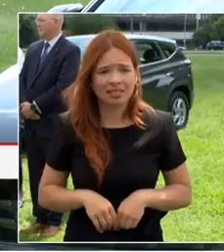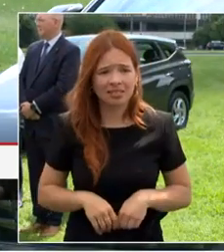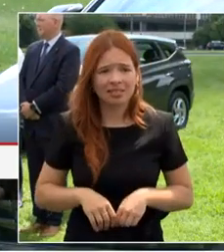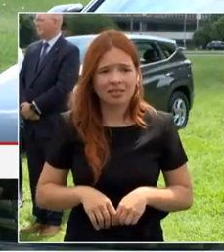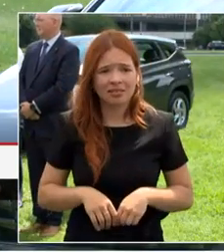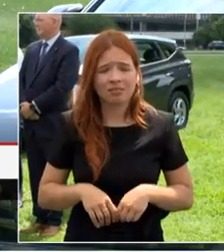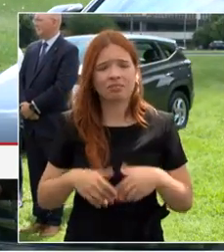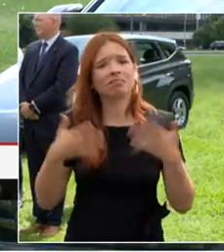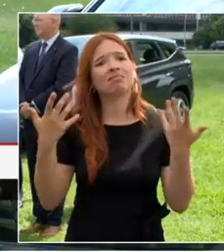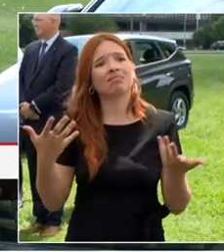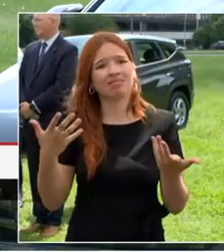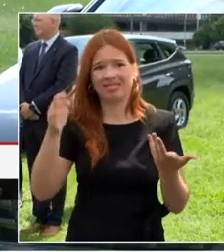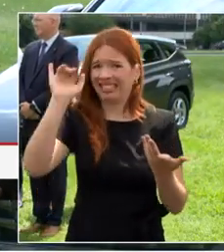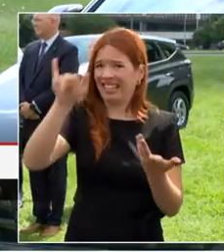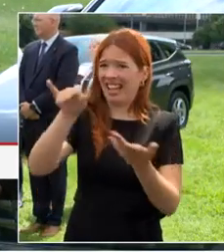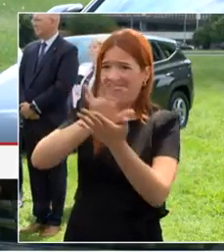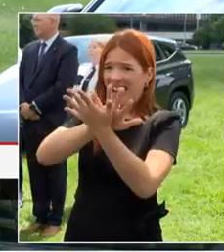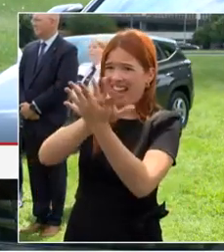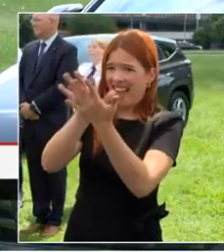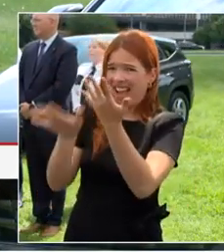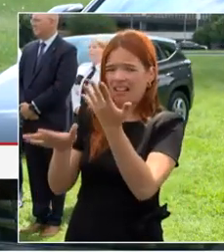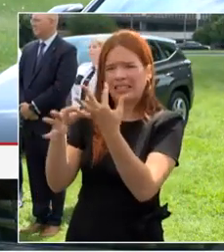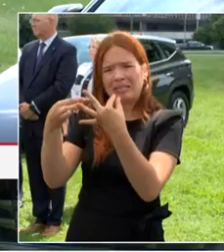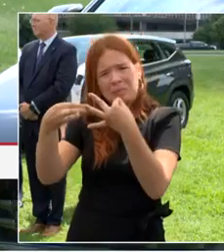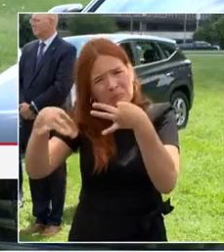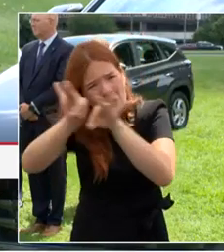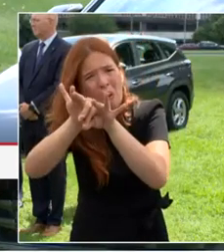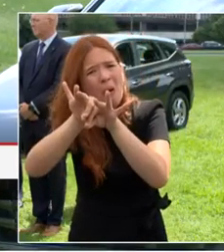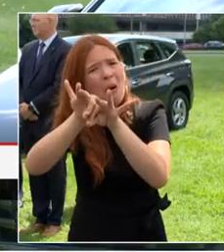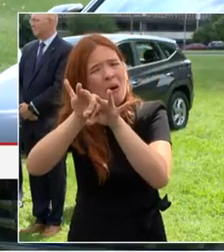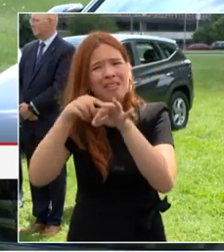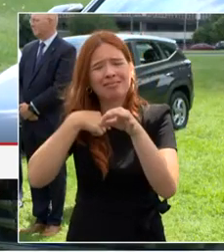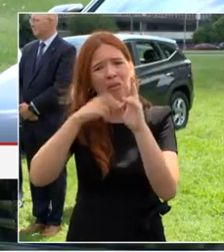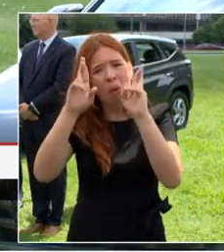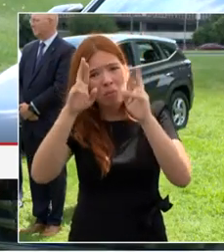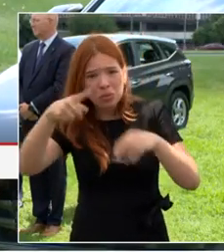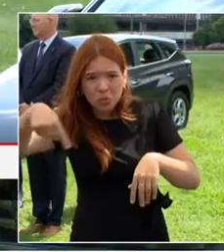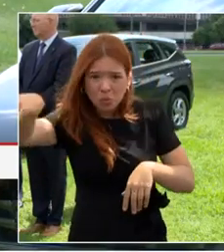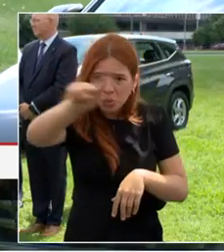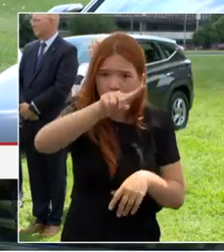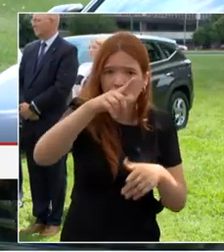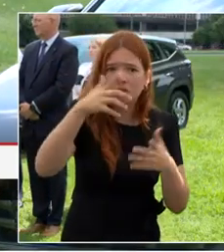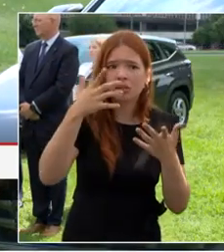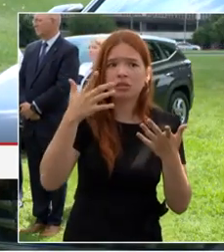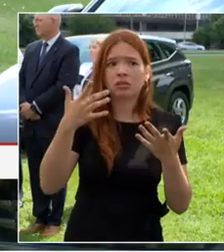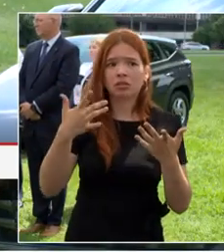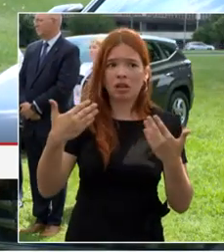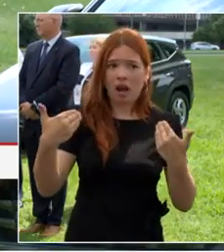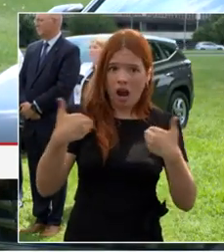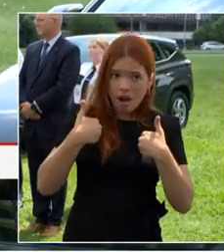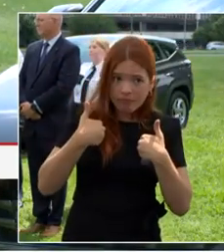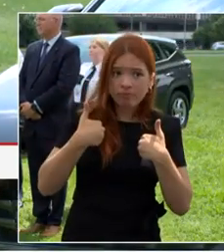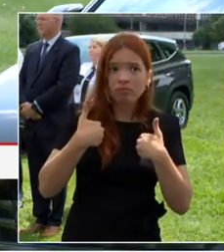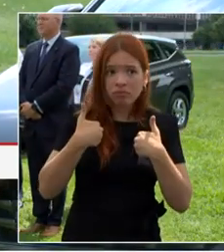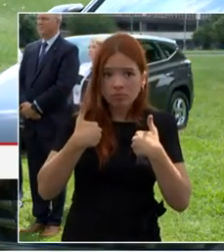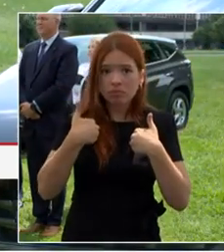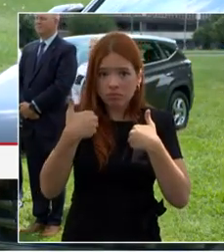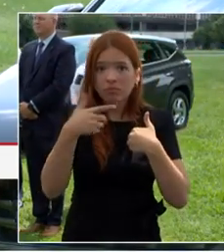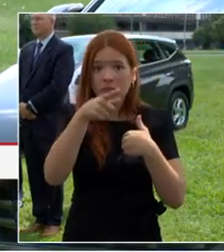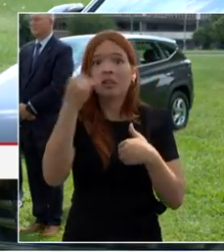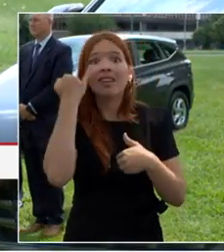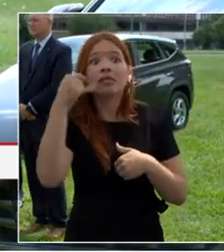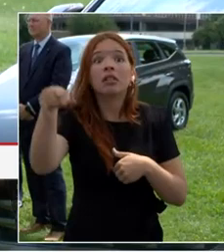all the Hyundai car owners will listen up and get over here to RFK to have this